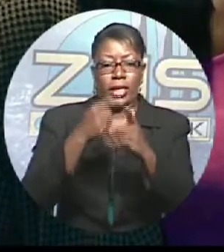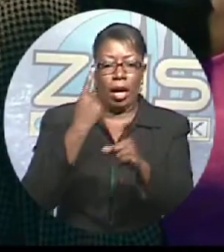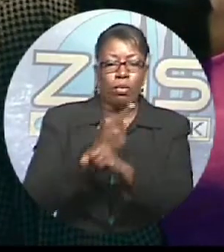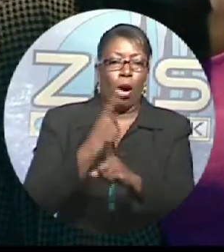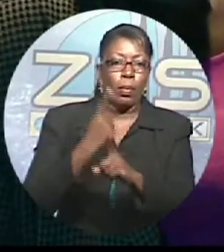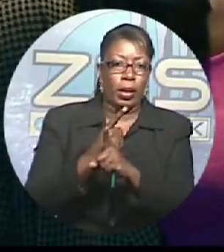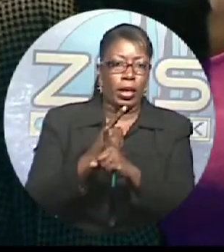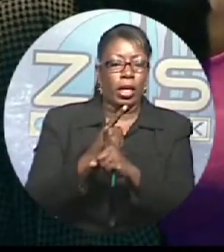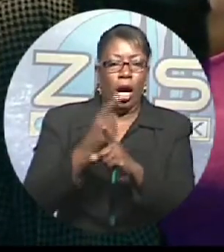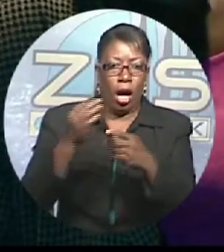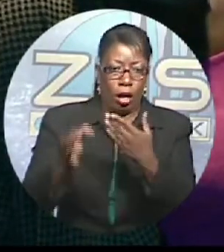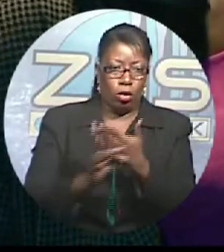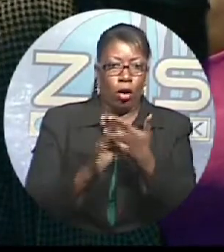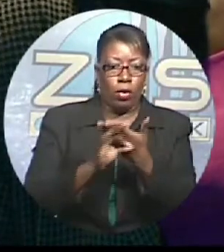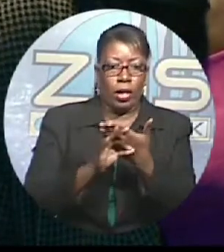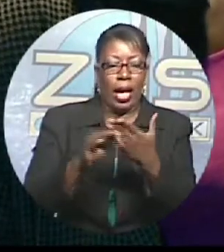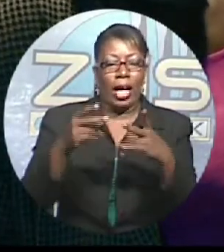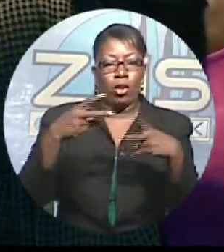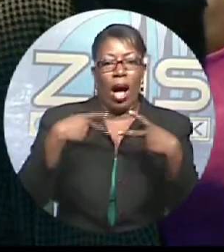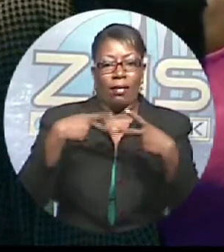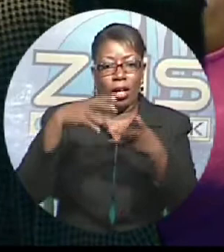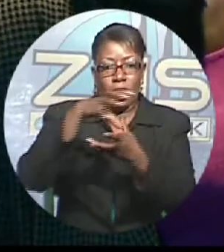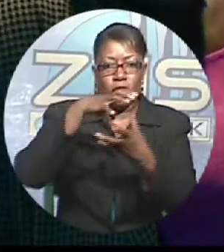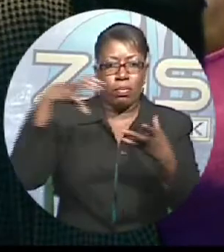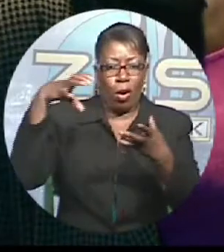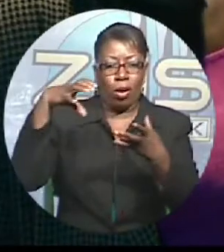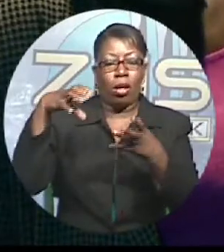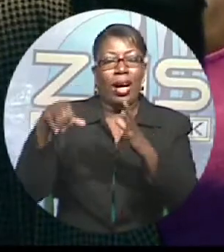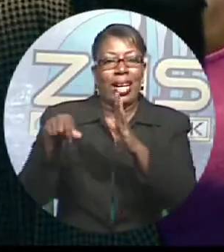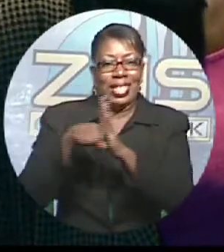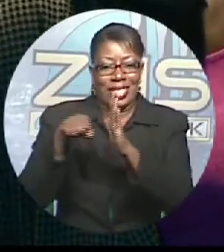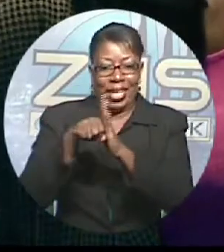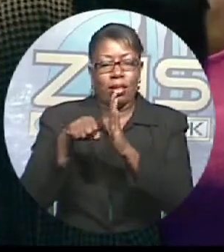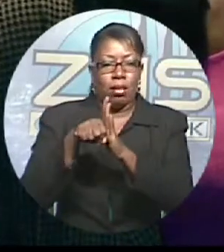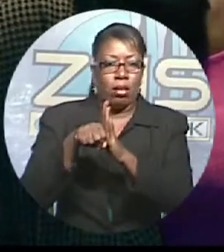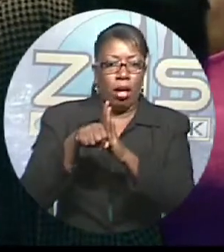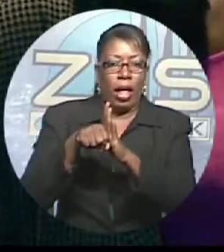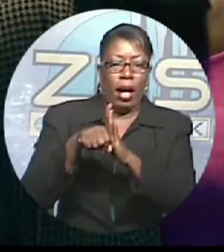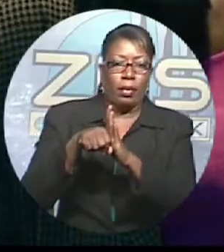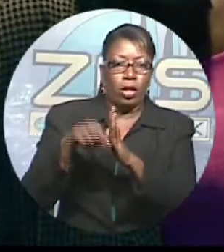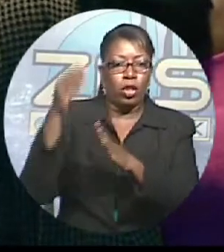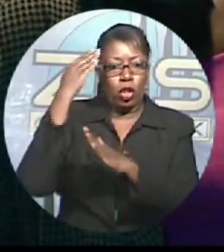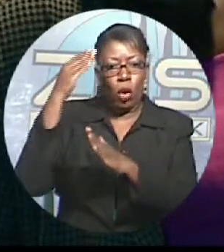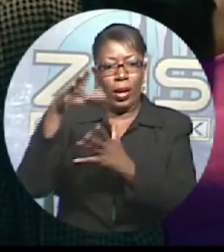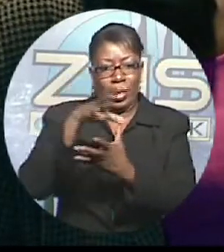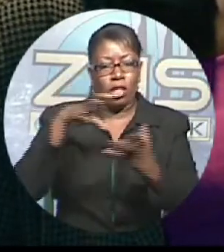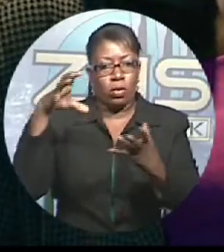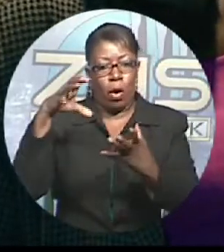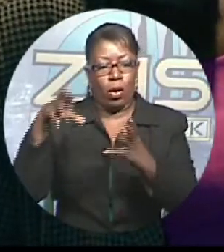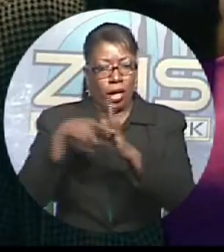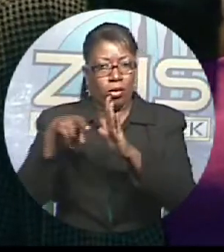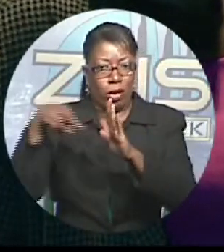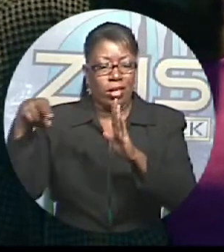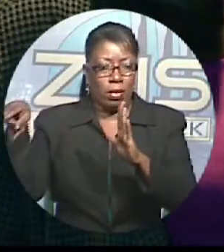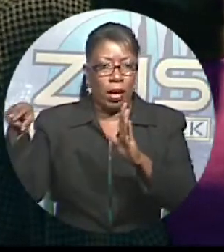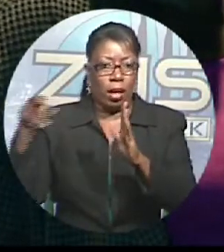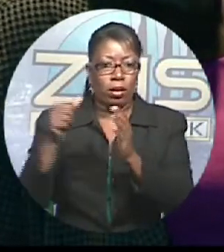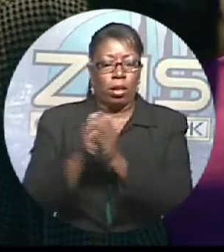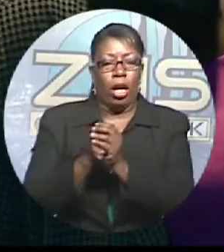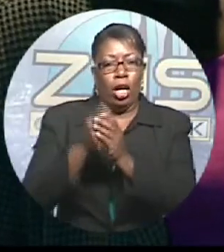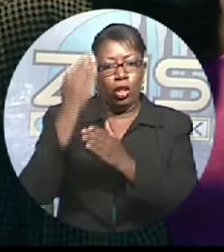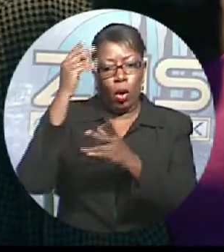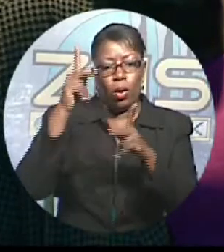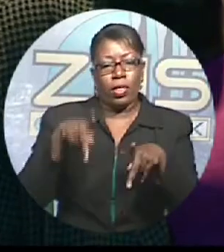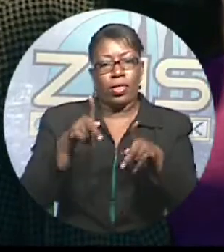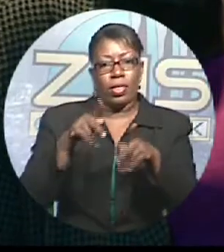that the buildings do have smoke detectors, and also to in regard to persons being able to evacuate. We want to ensure